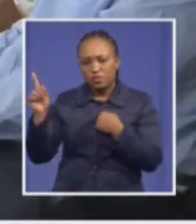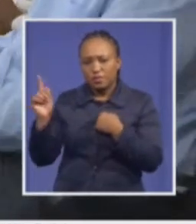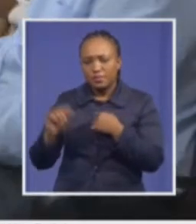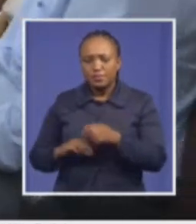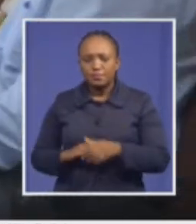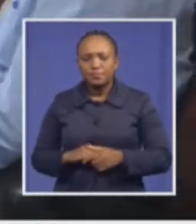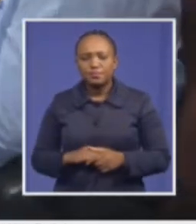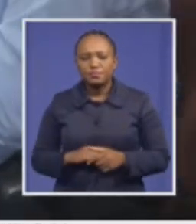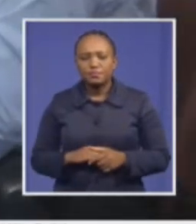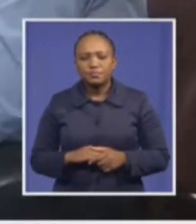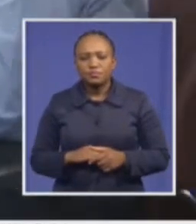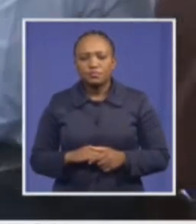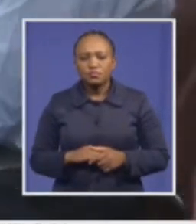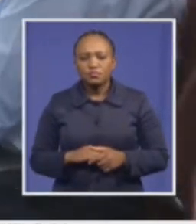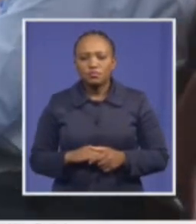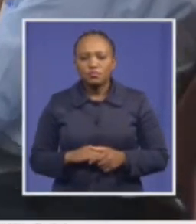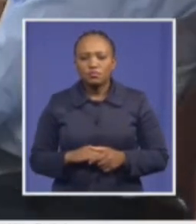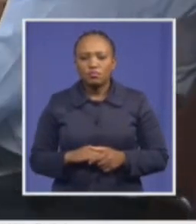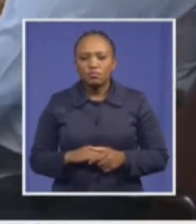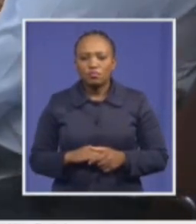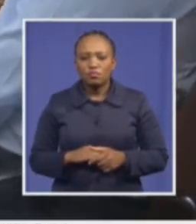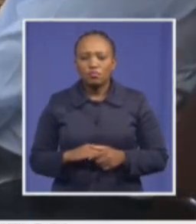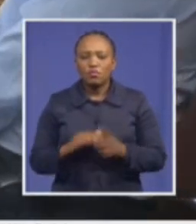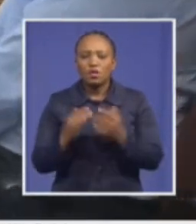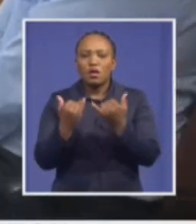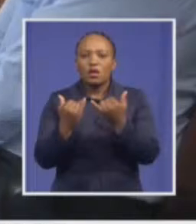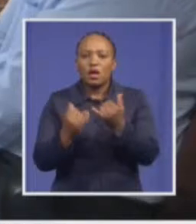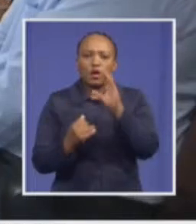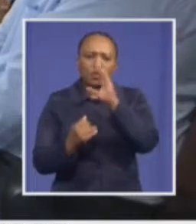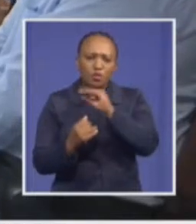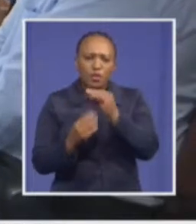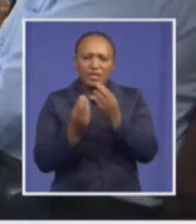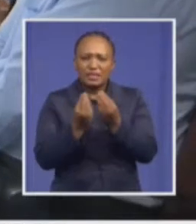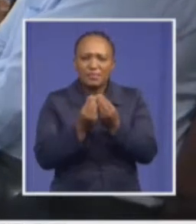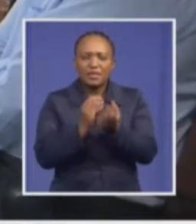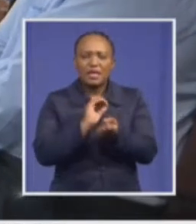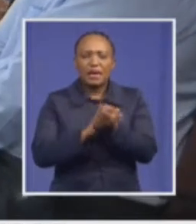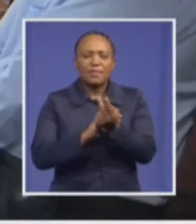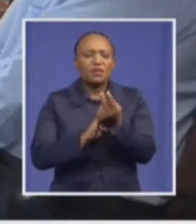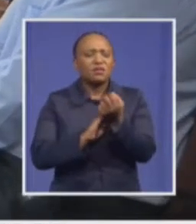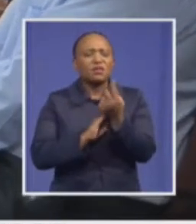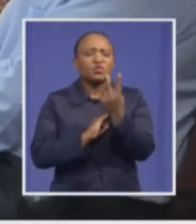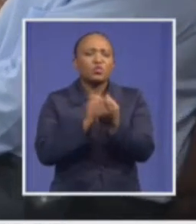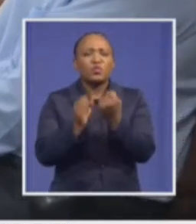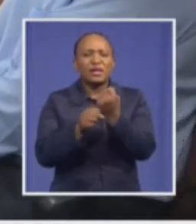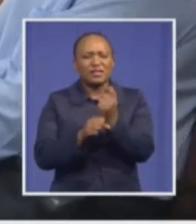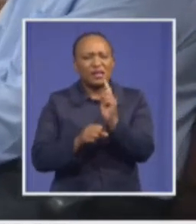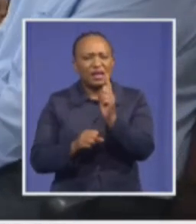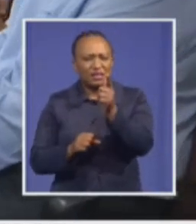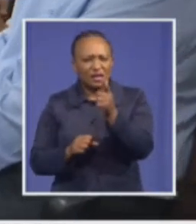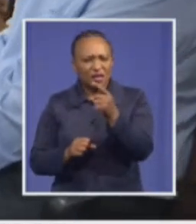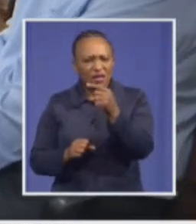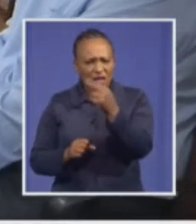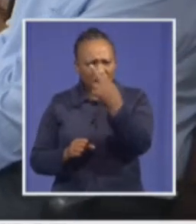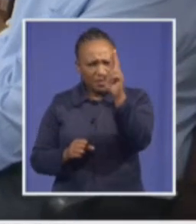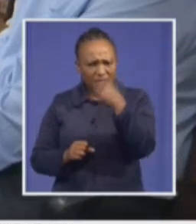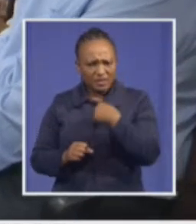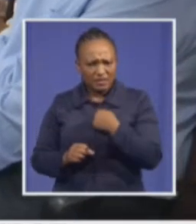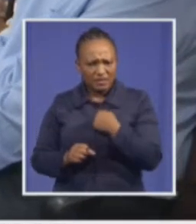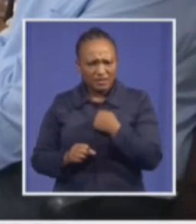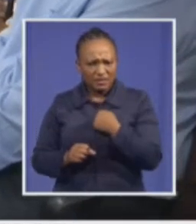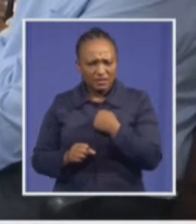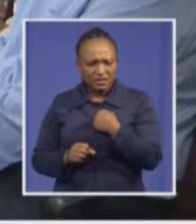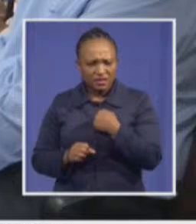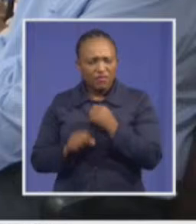now something happening 2 years later, is that right? Just in context. Yes, that's just over 17th